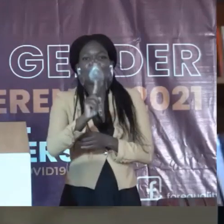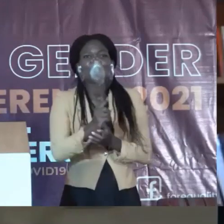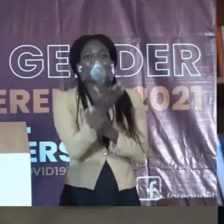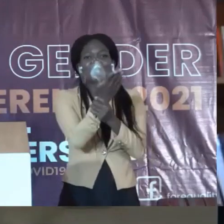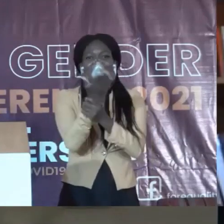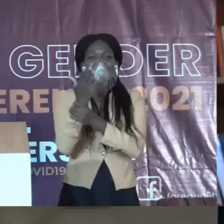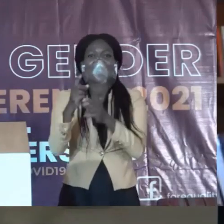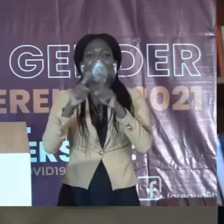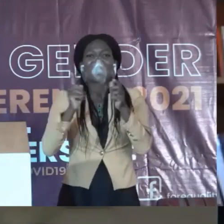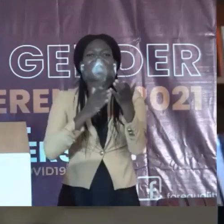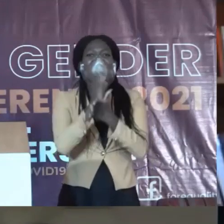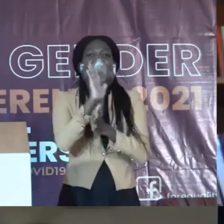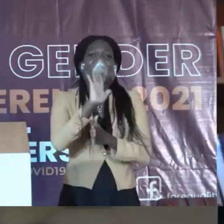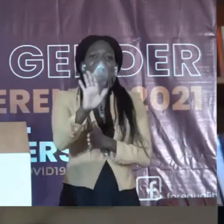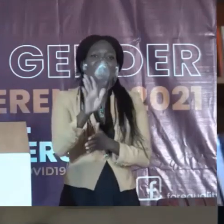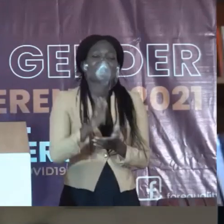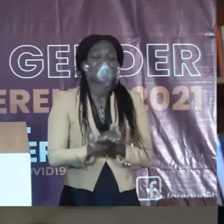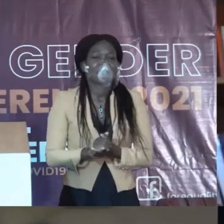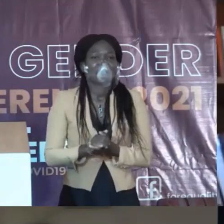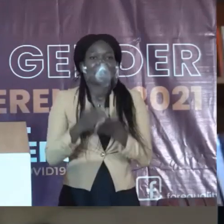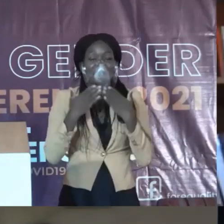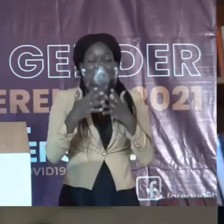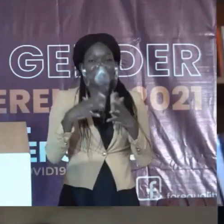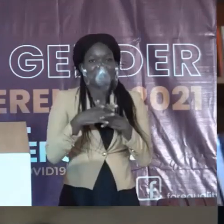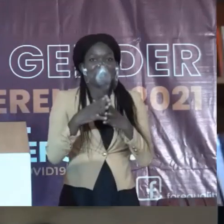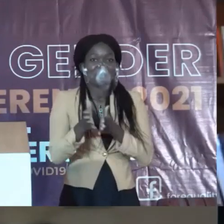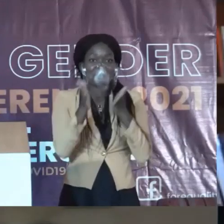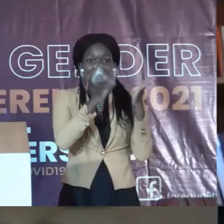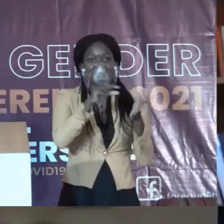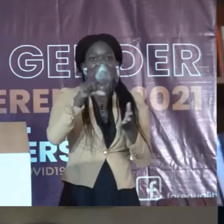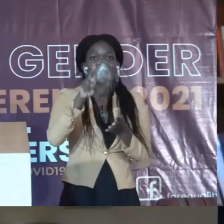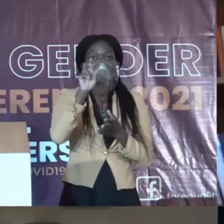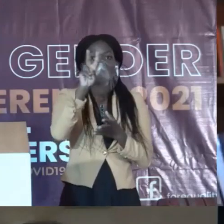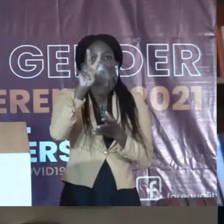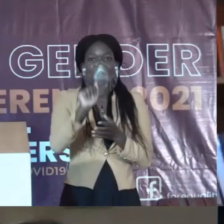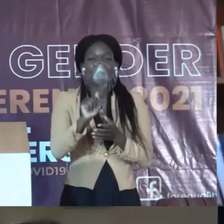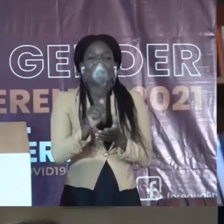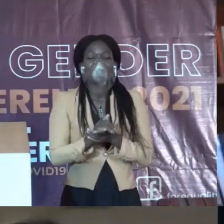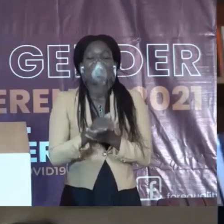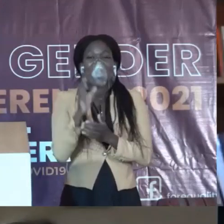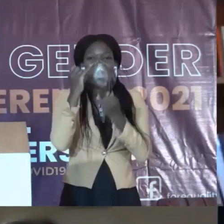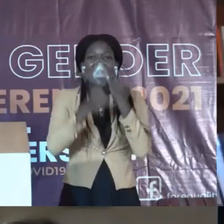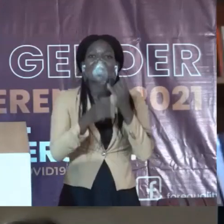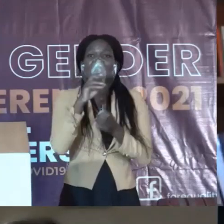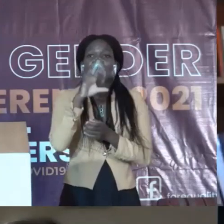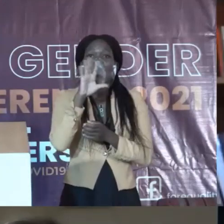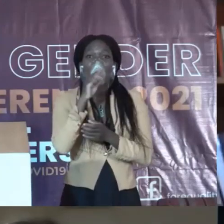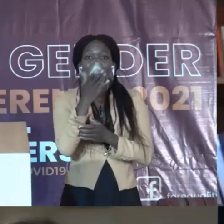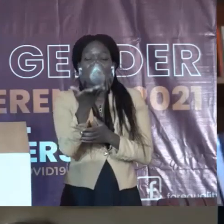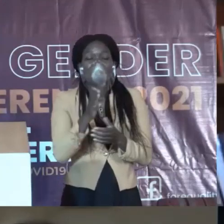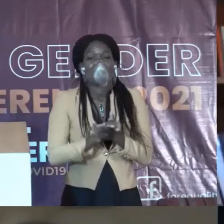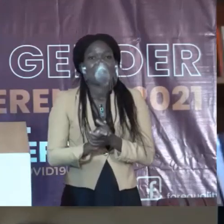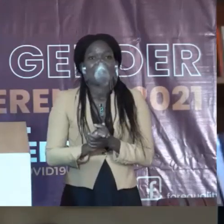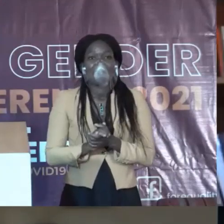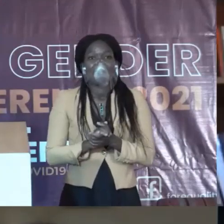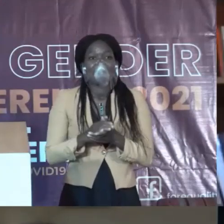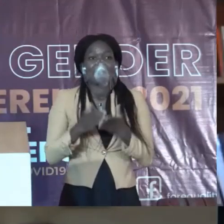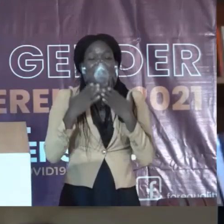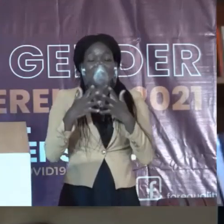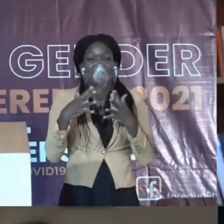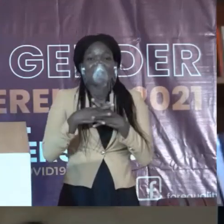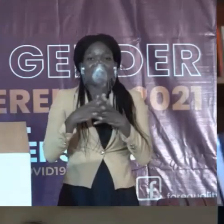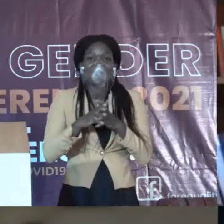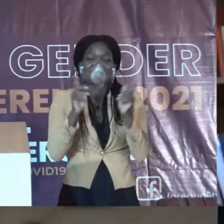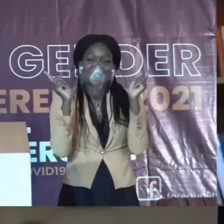that. Quiver, do you have any last word in 30 seconds? Thank you very much. So in summary, I think we